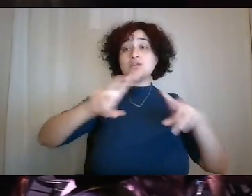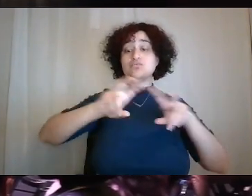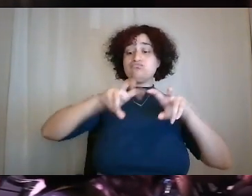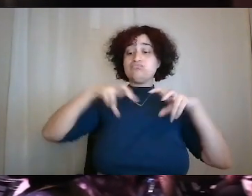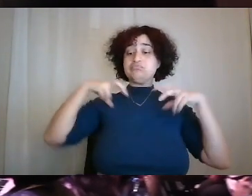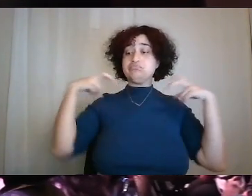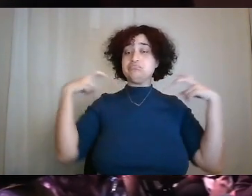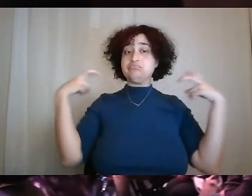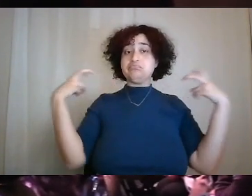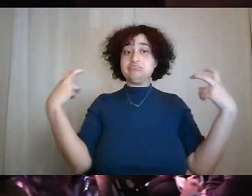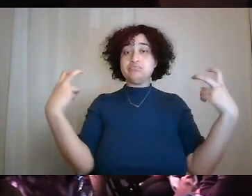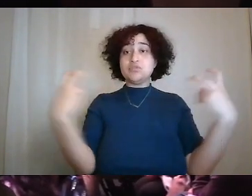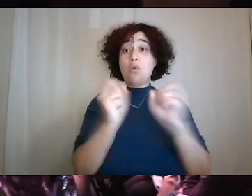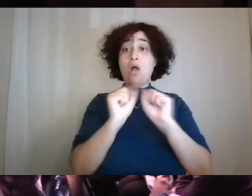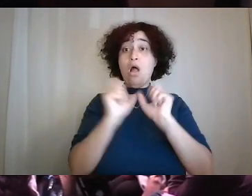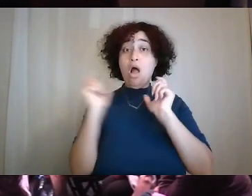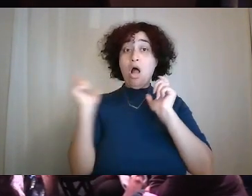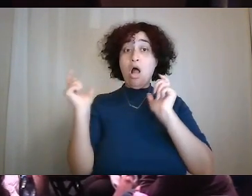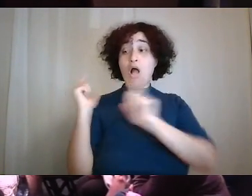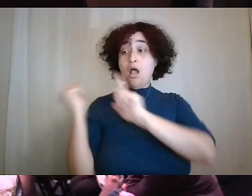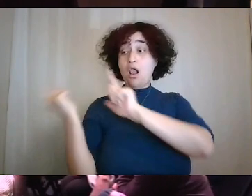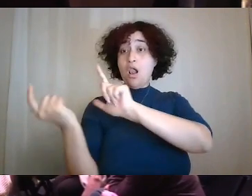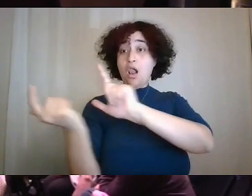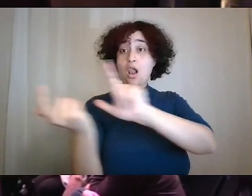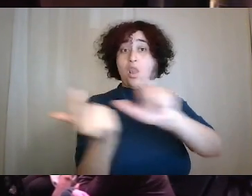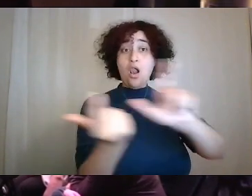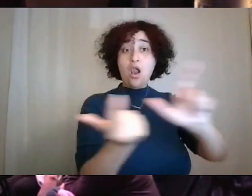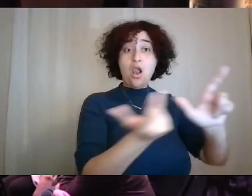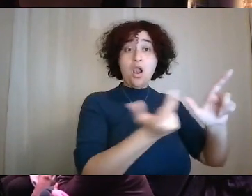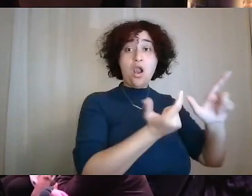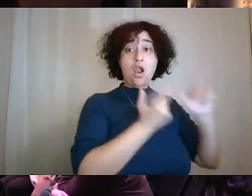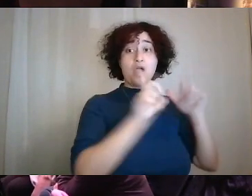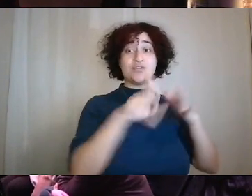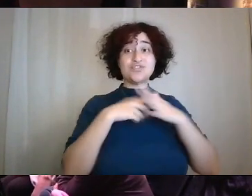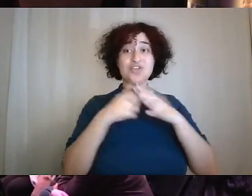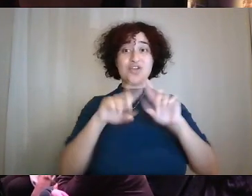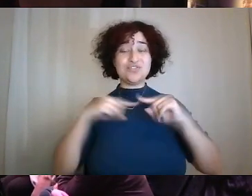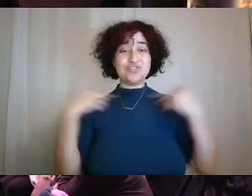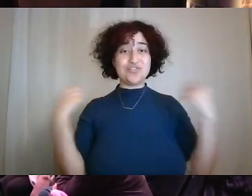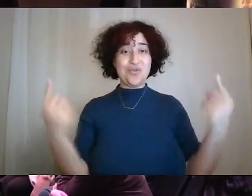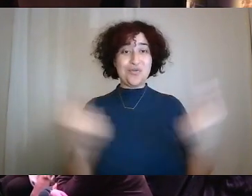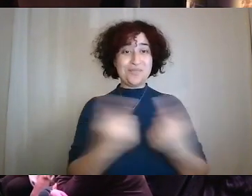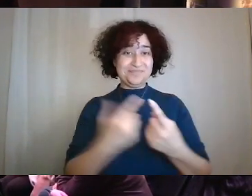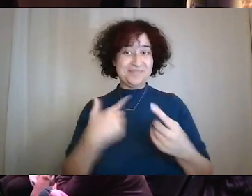here will be in a circle. And I'm going to give you a specific...